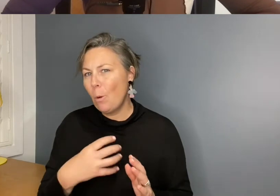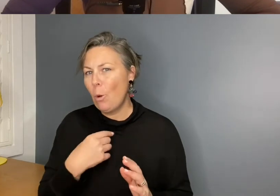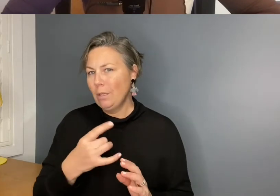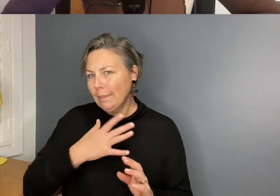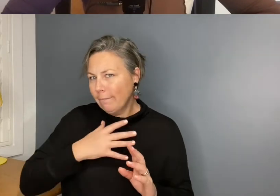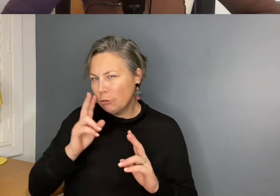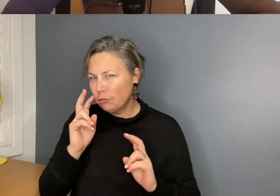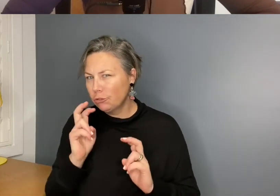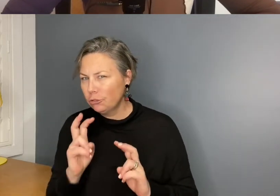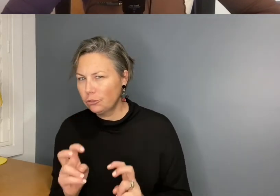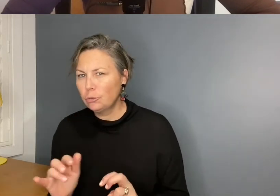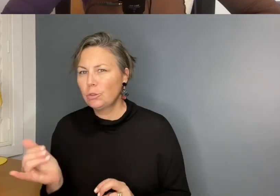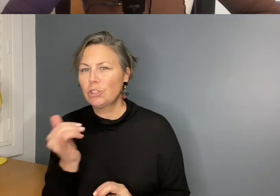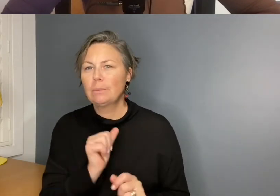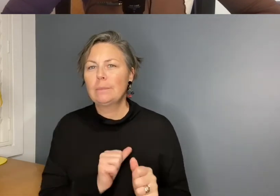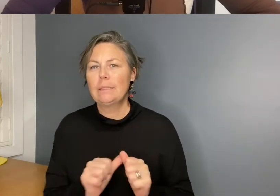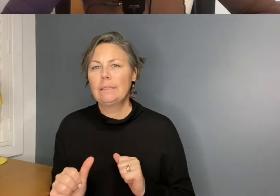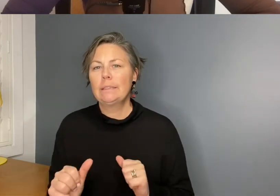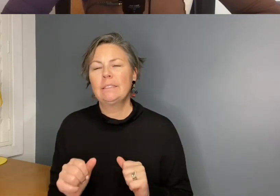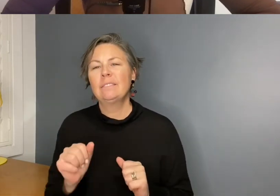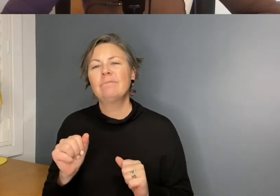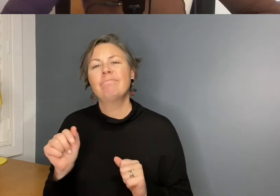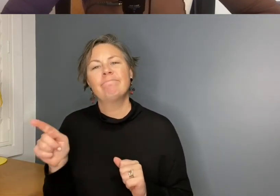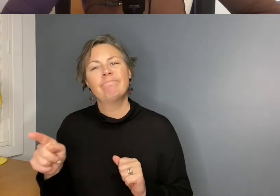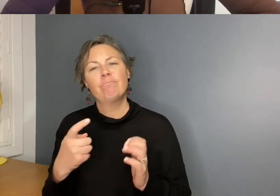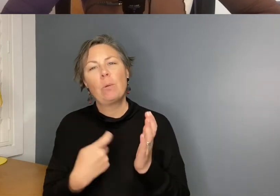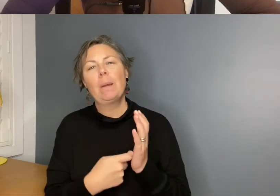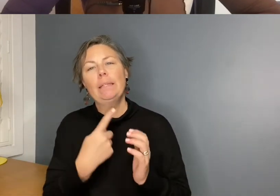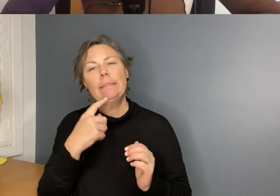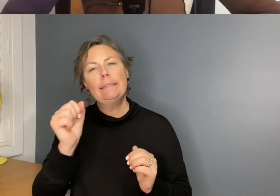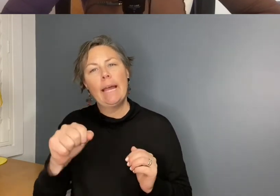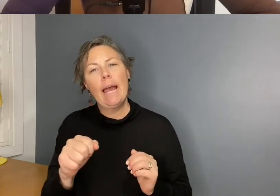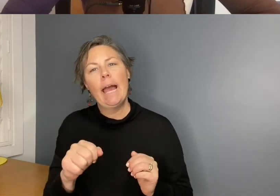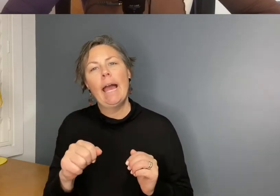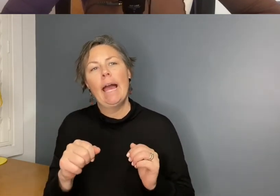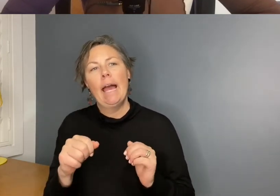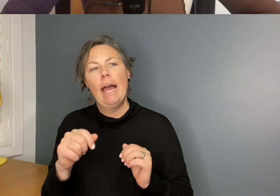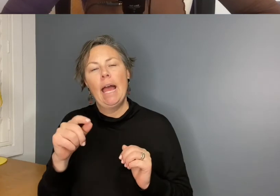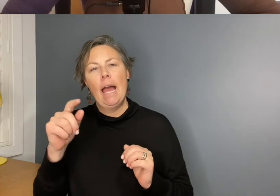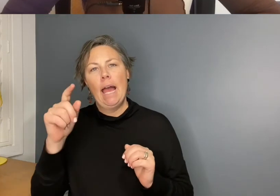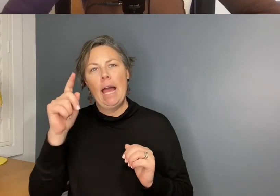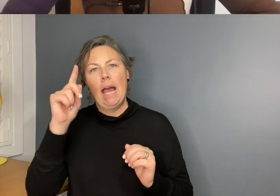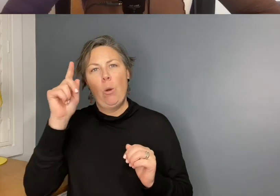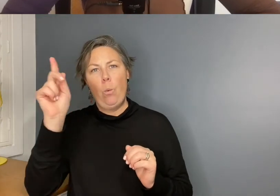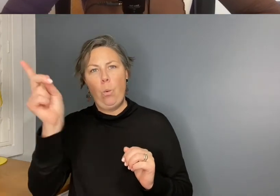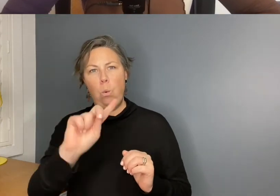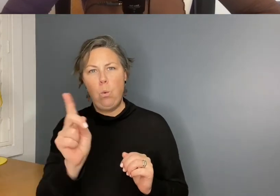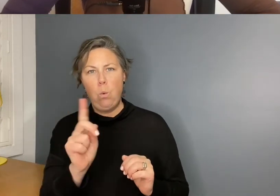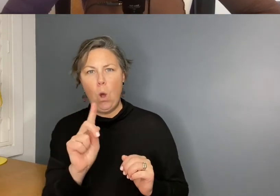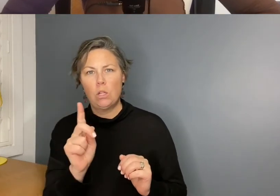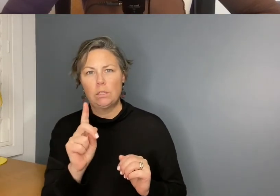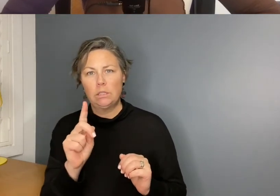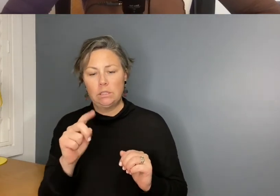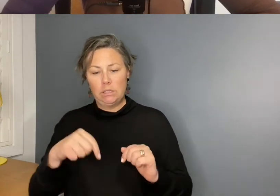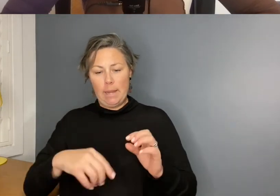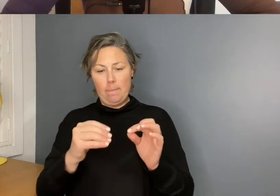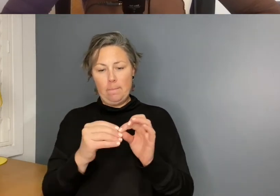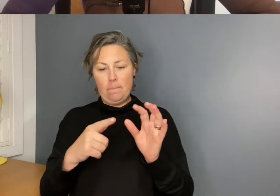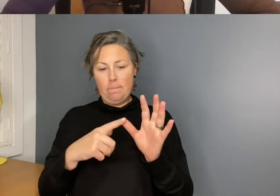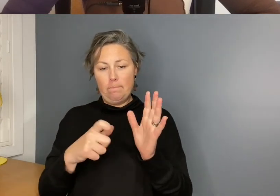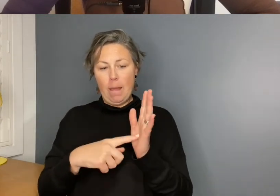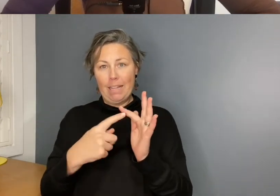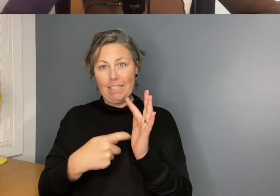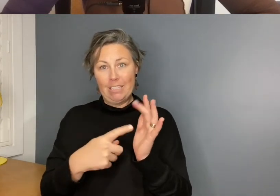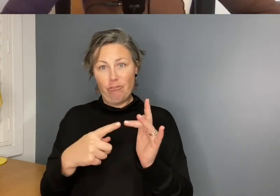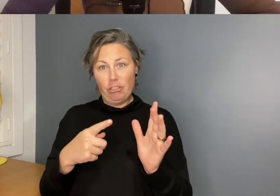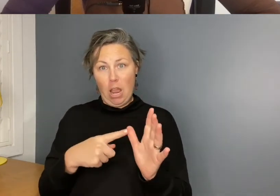always important to, I think, to understand what are the particular bacterial little friends that I'm inviting into my